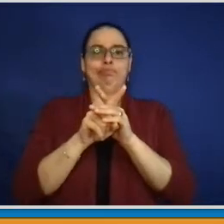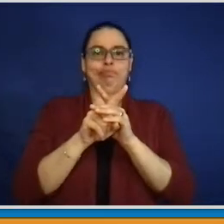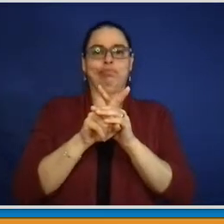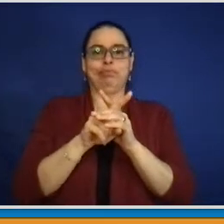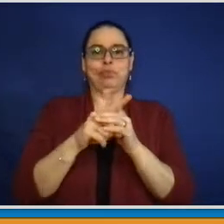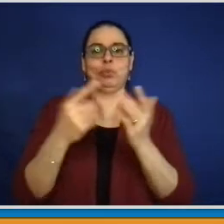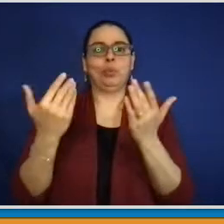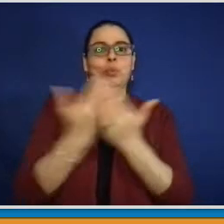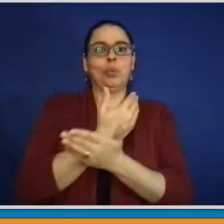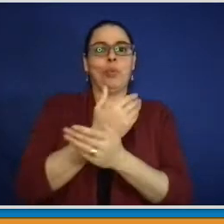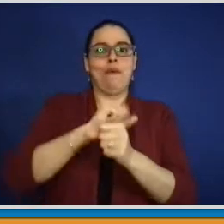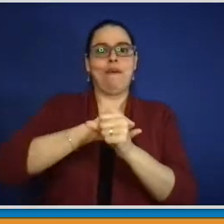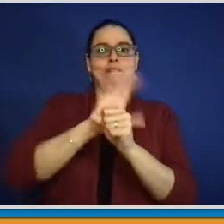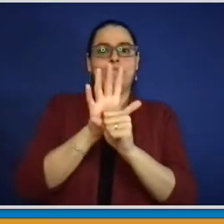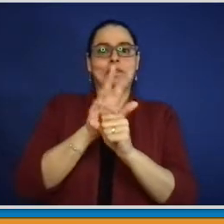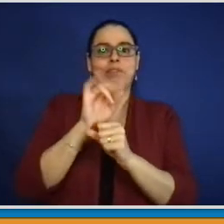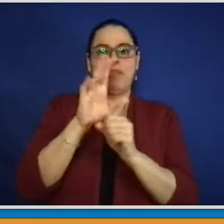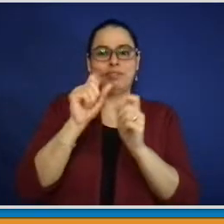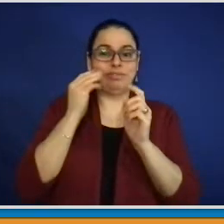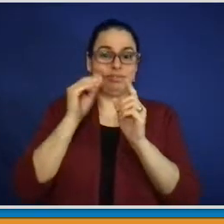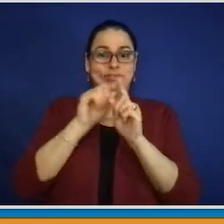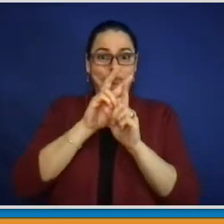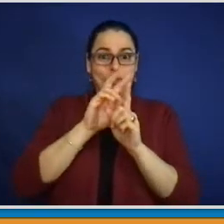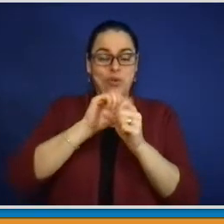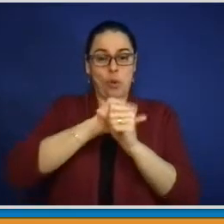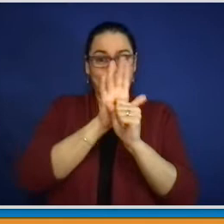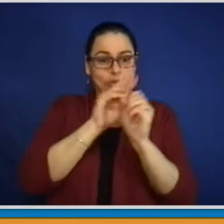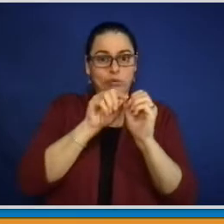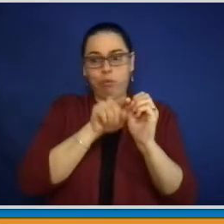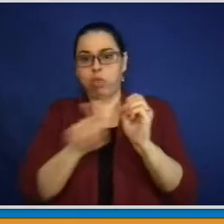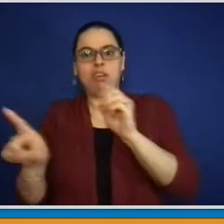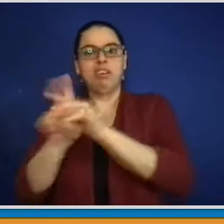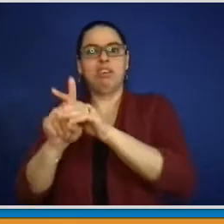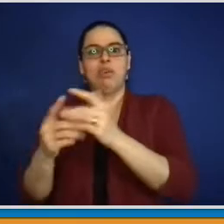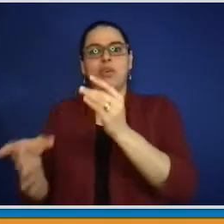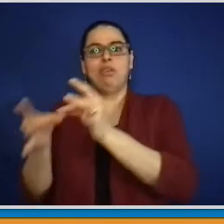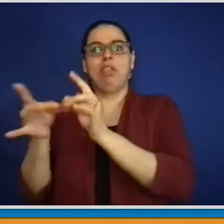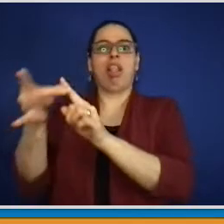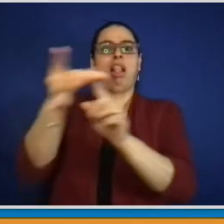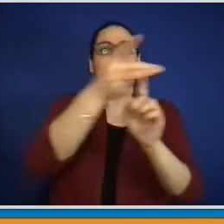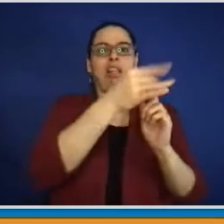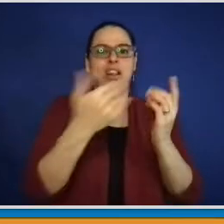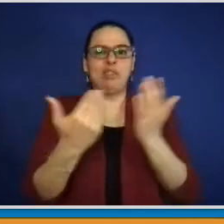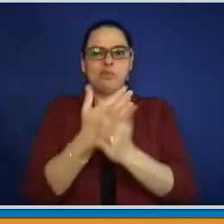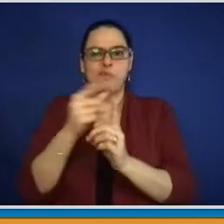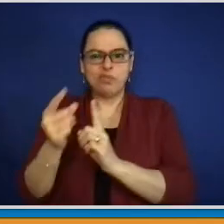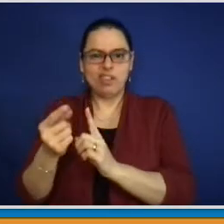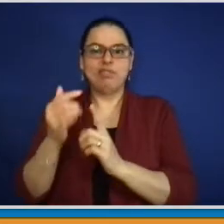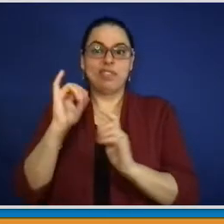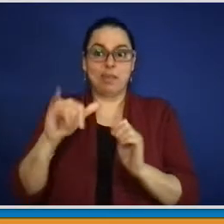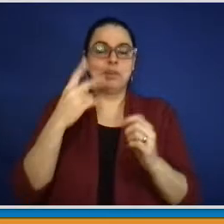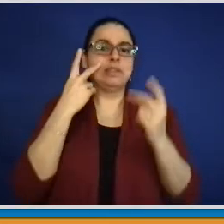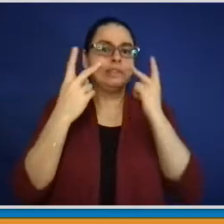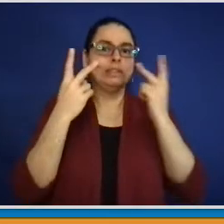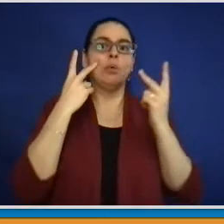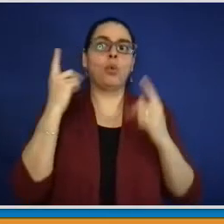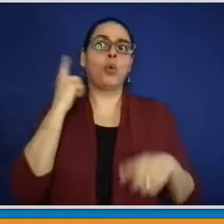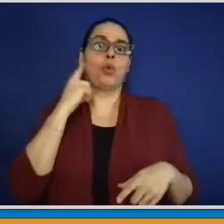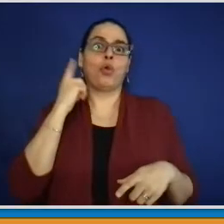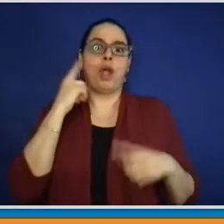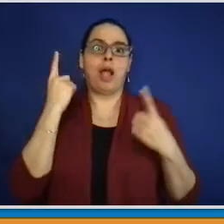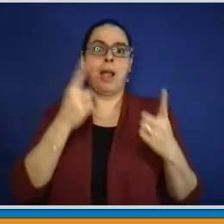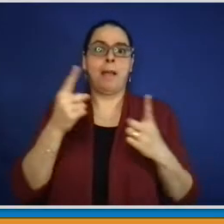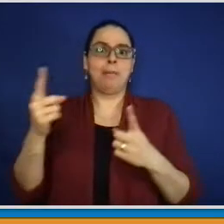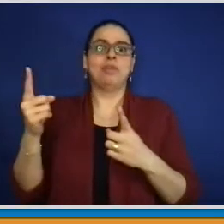of illness based on hospitalizations, but we have to see the presence of those variants, and we've heard about Brazil variant, South African